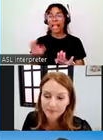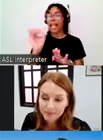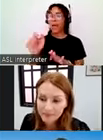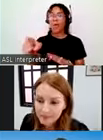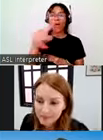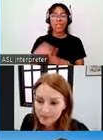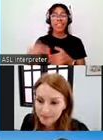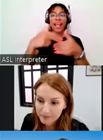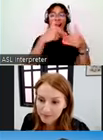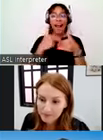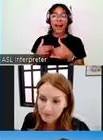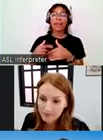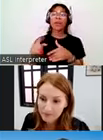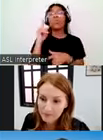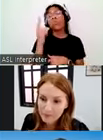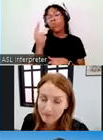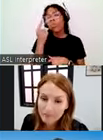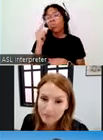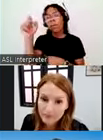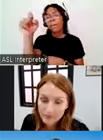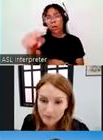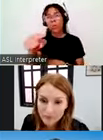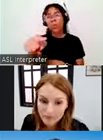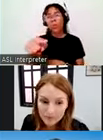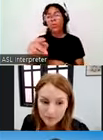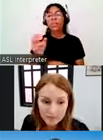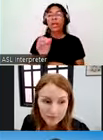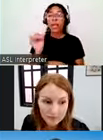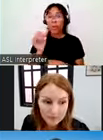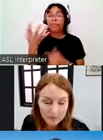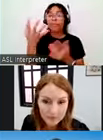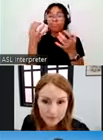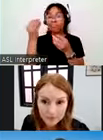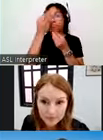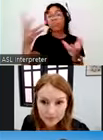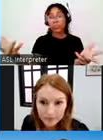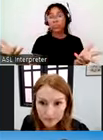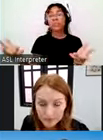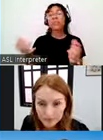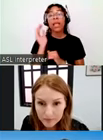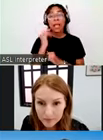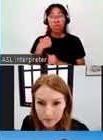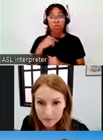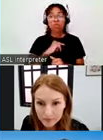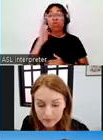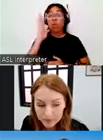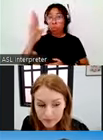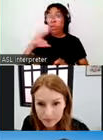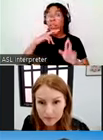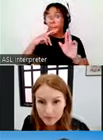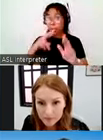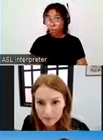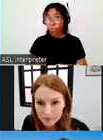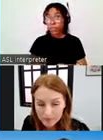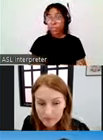you. I'm going to ask one question that we received, and do also want to note that we will provide some aggregated responses to the